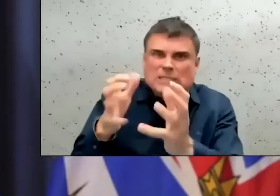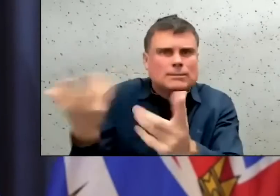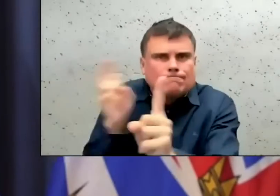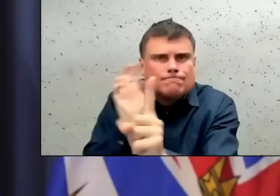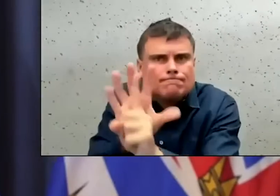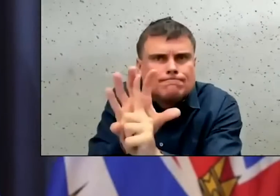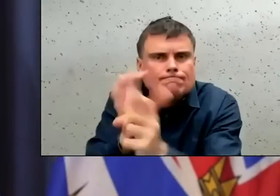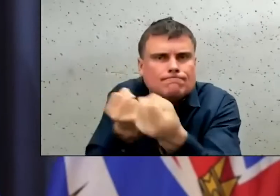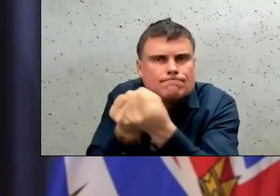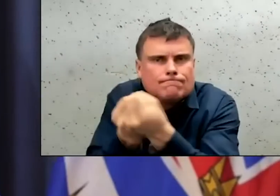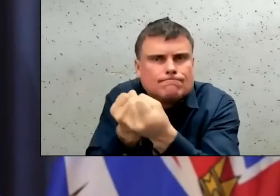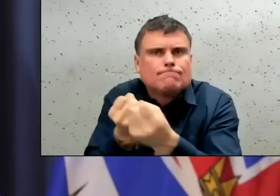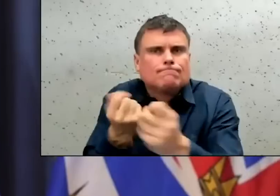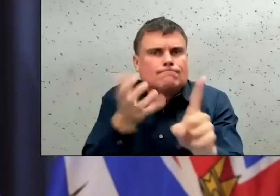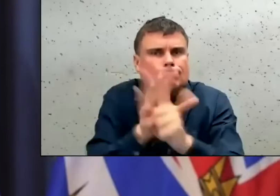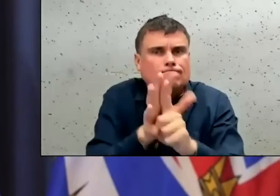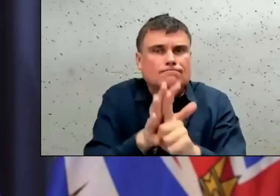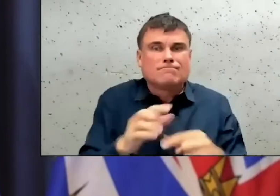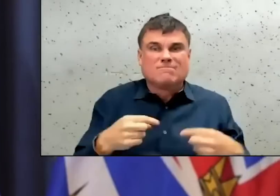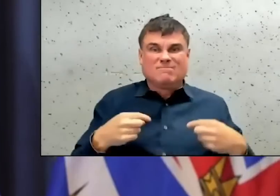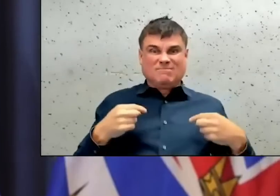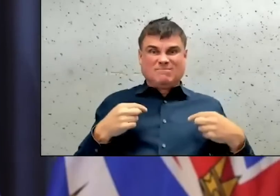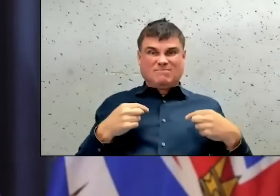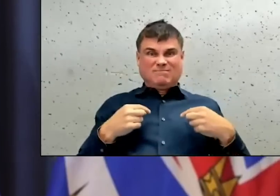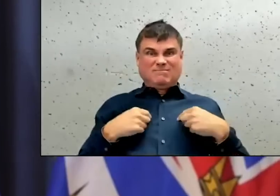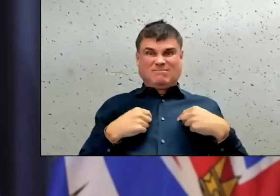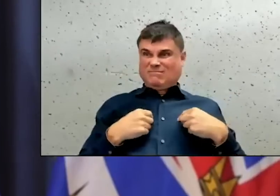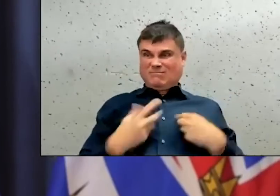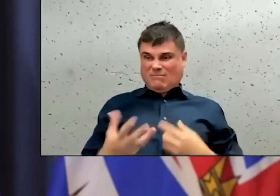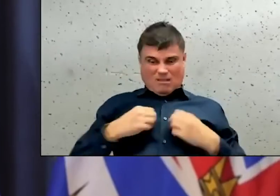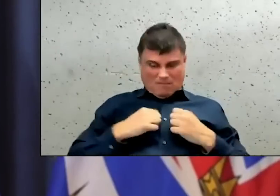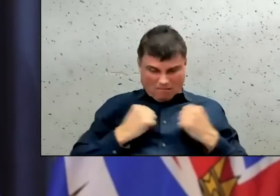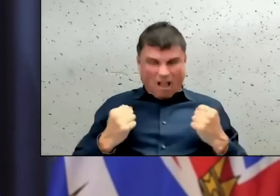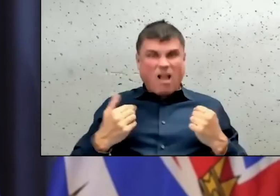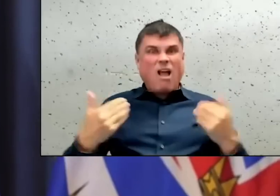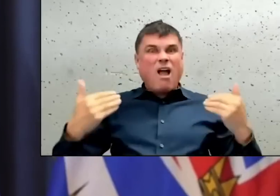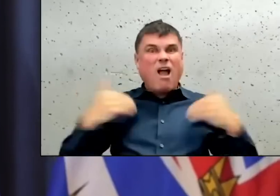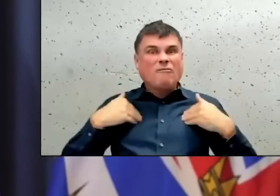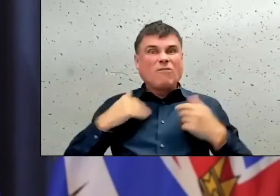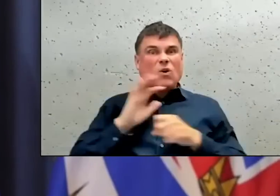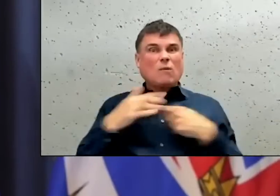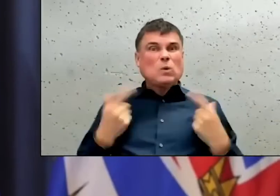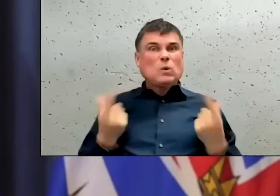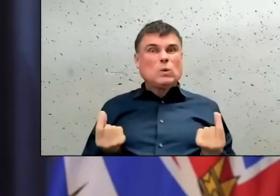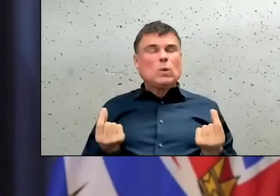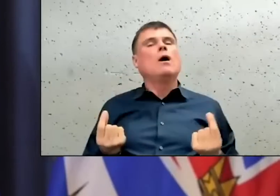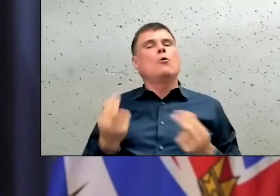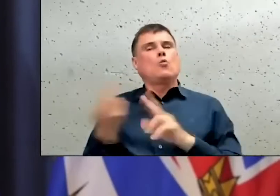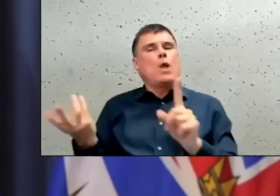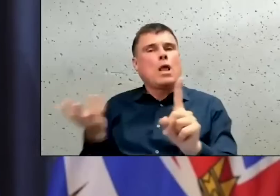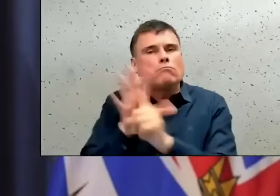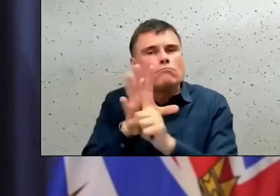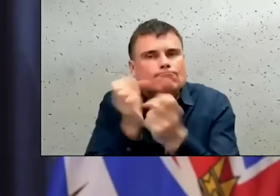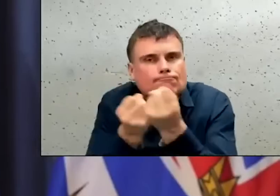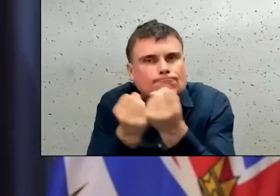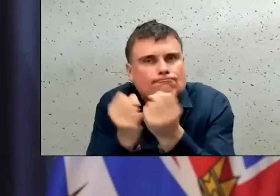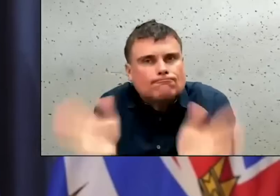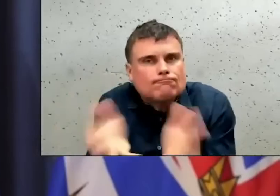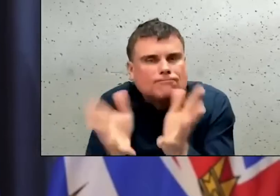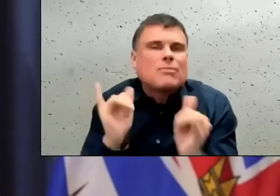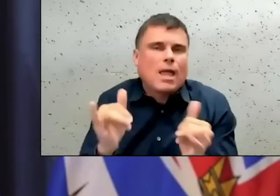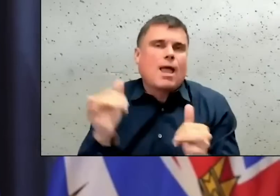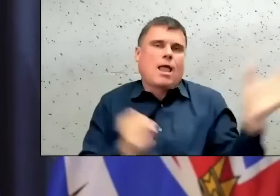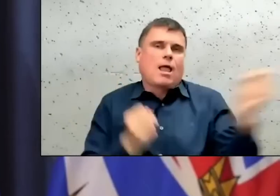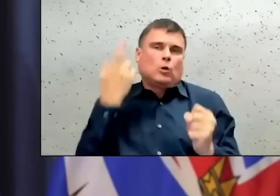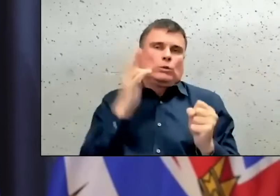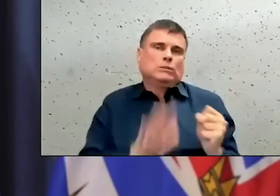comes back positive. I want to report on a couple of other issues to you. First is hospital bed occupancy, to give you a sense